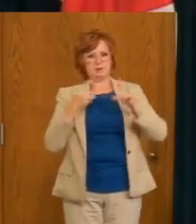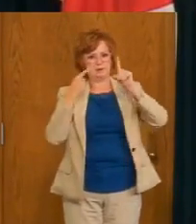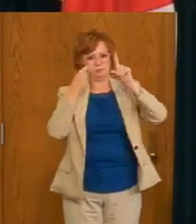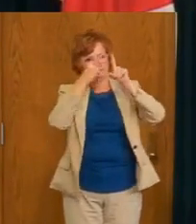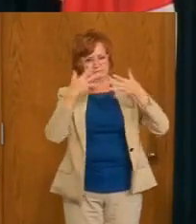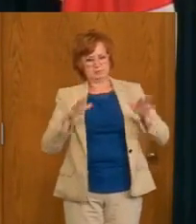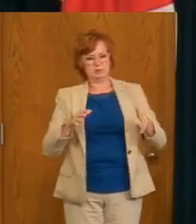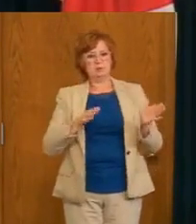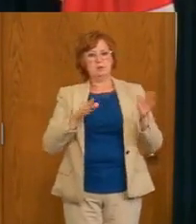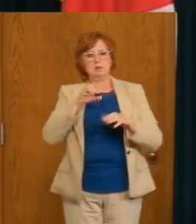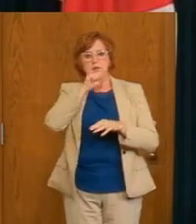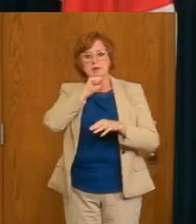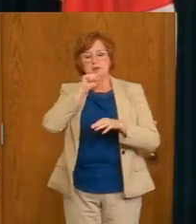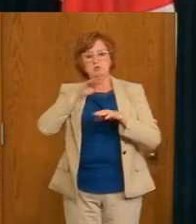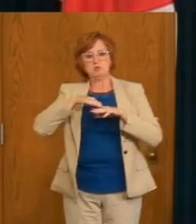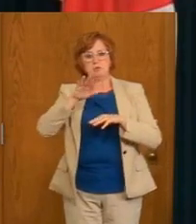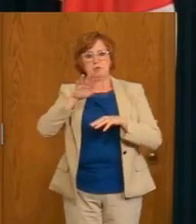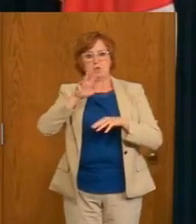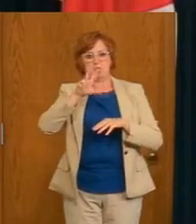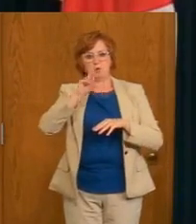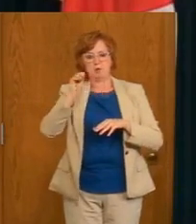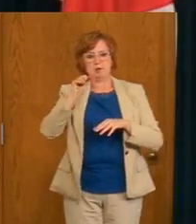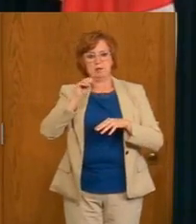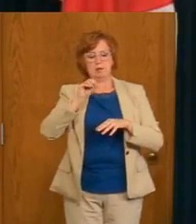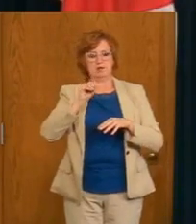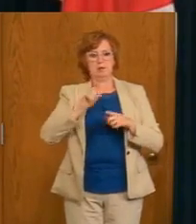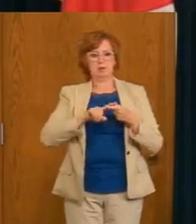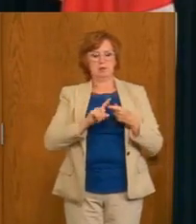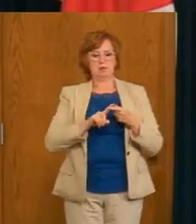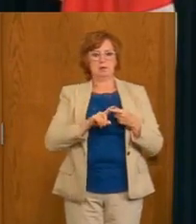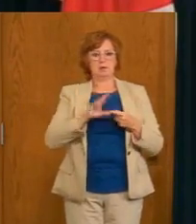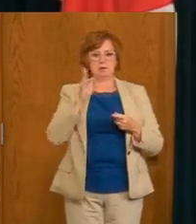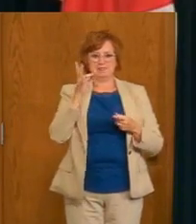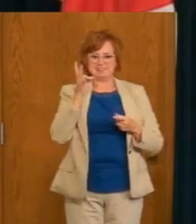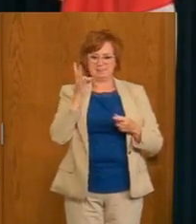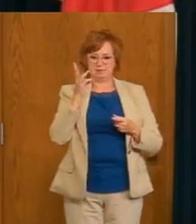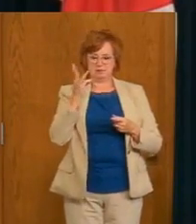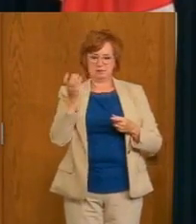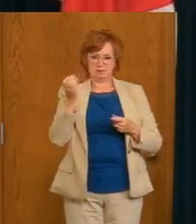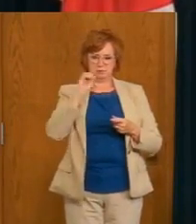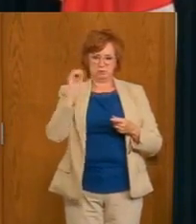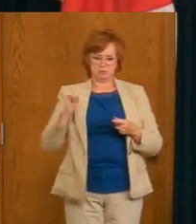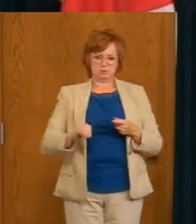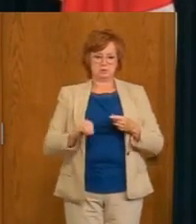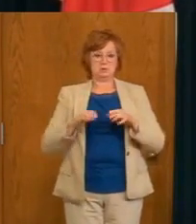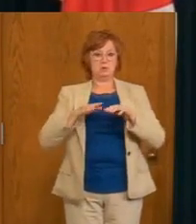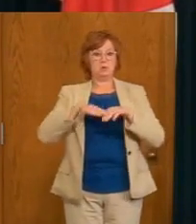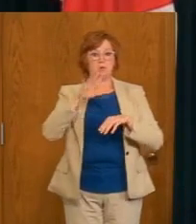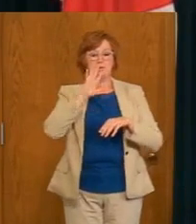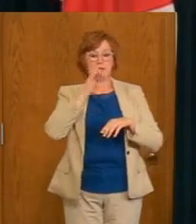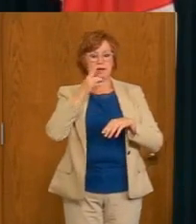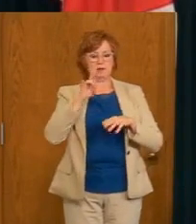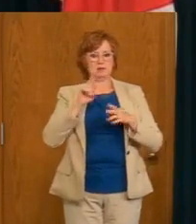availabilities as of Monday, and we're last in the nation in terms of